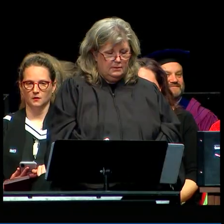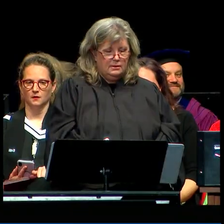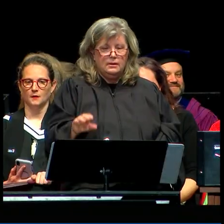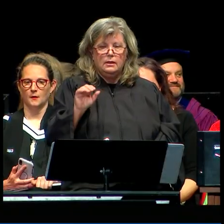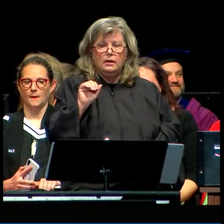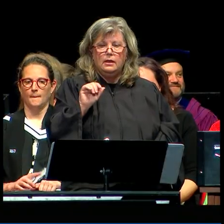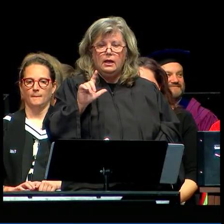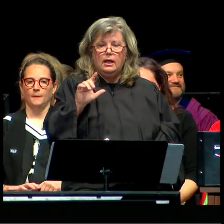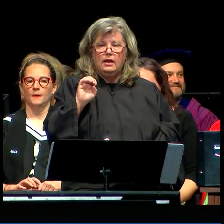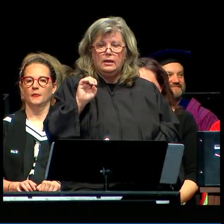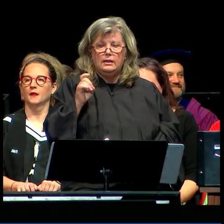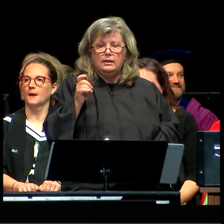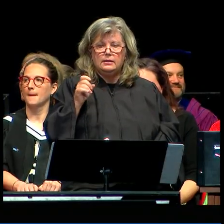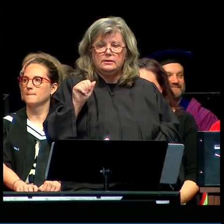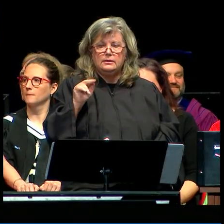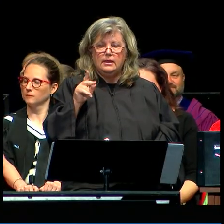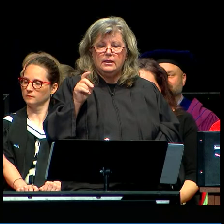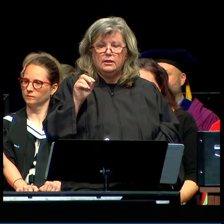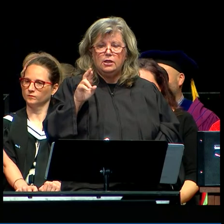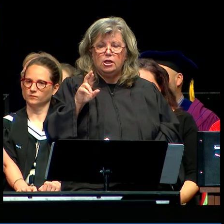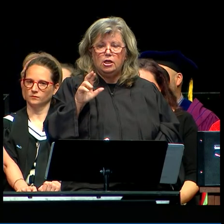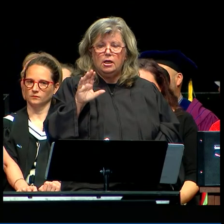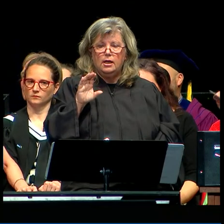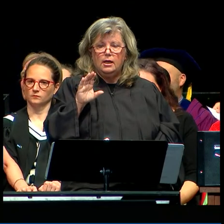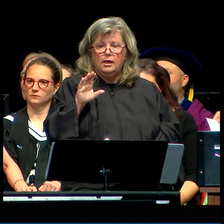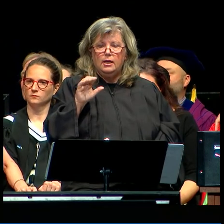Alexander Castañeda with distinction.